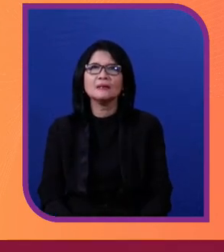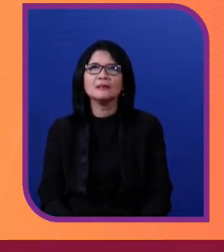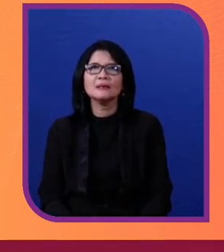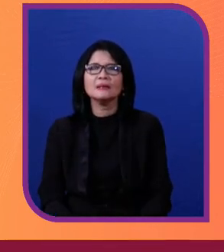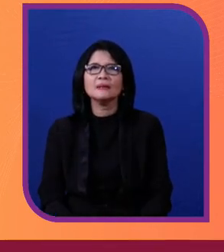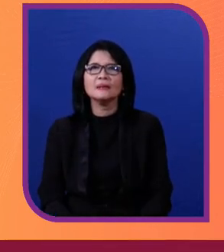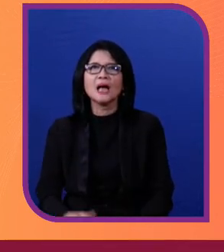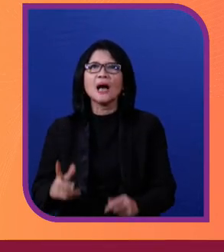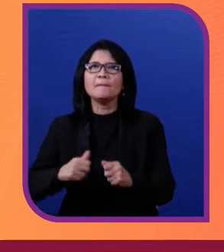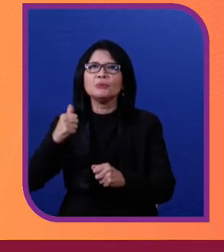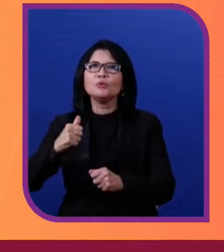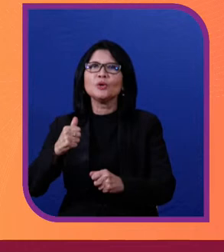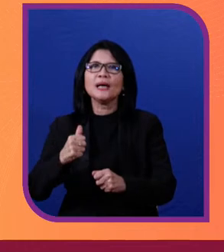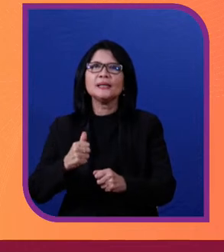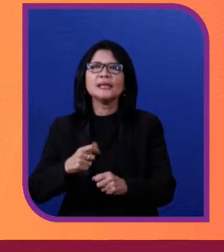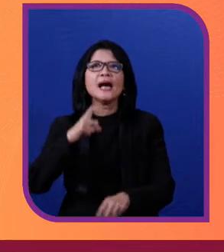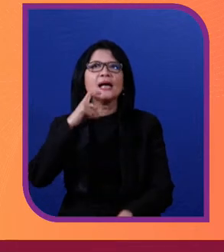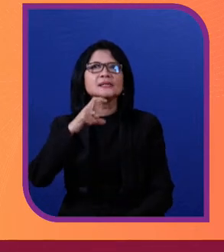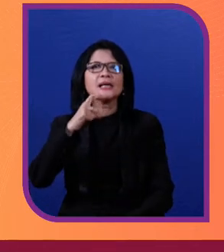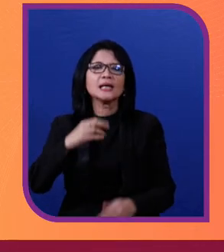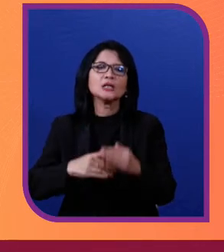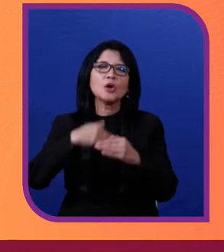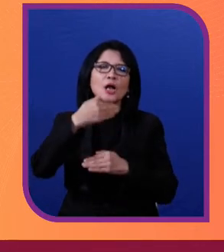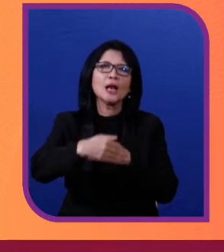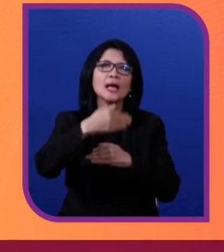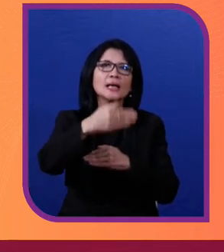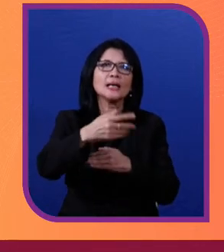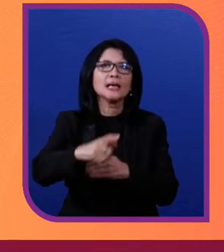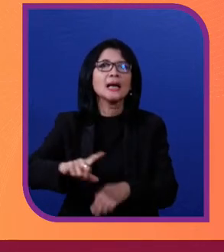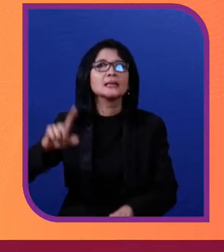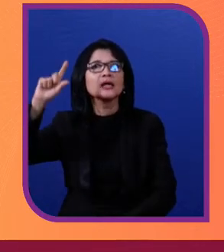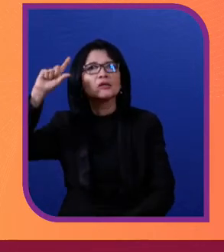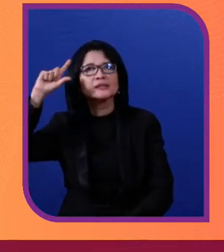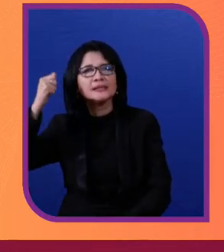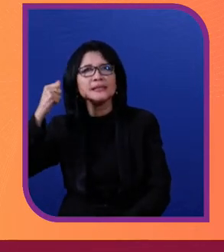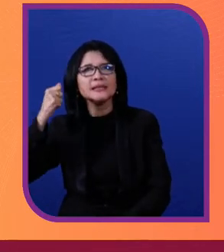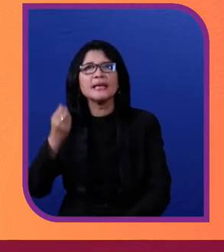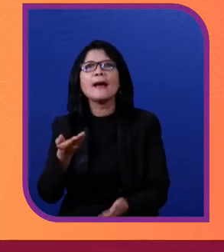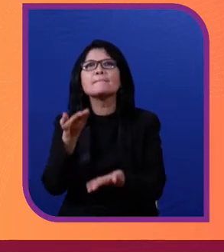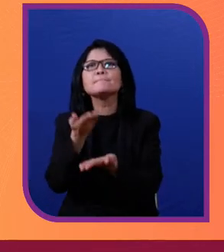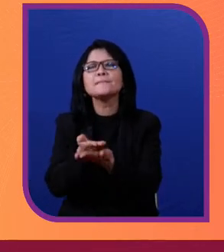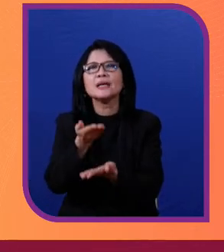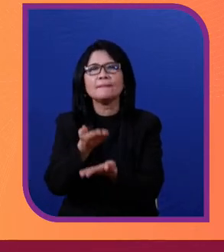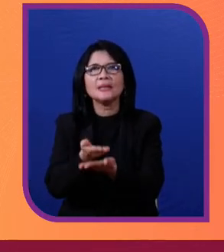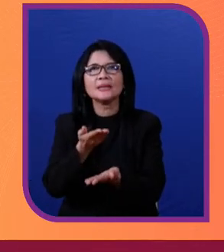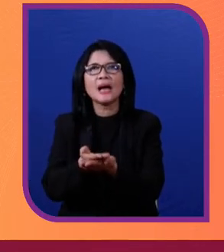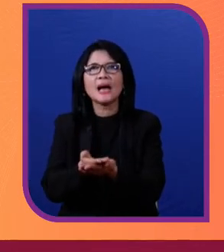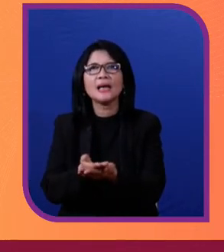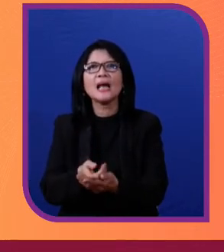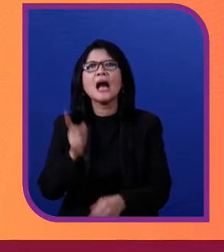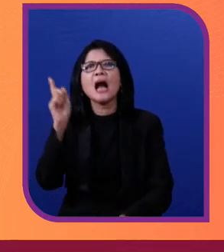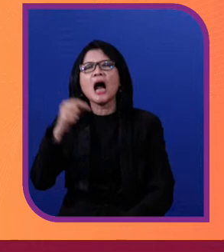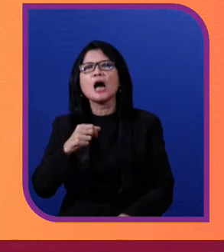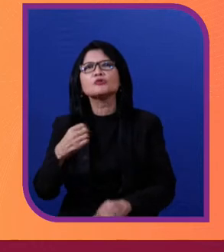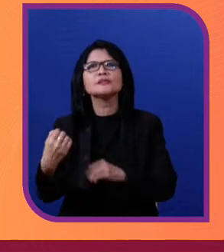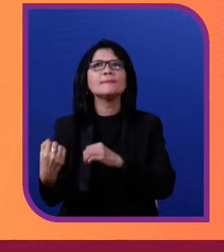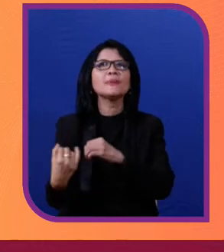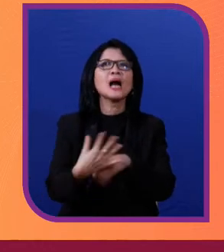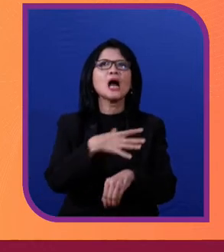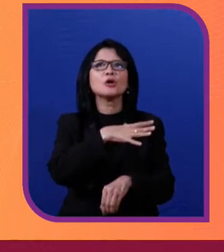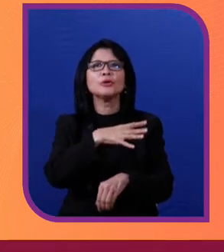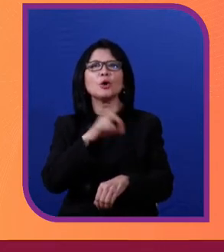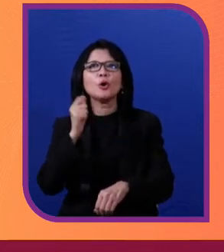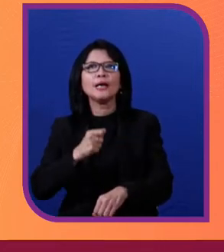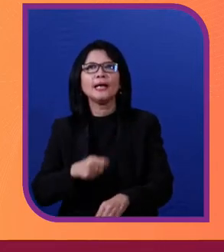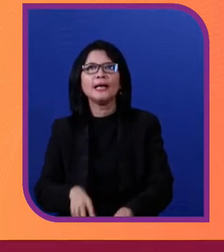out where mi.tv demand Syaikh factors which are also our power control over